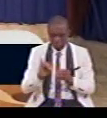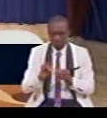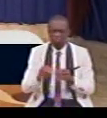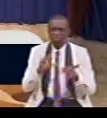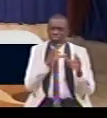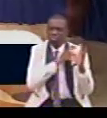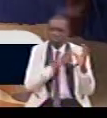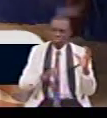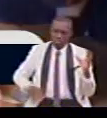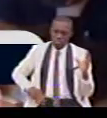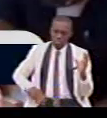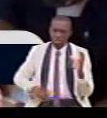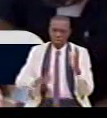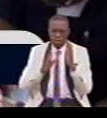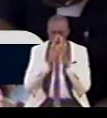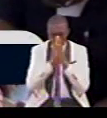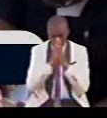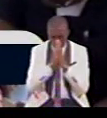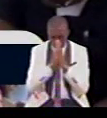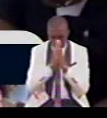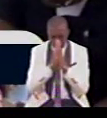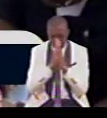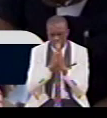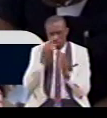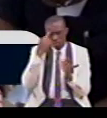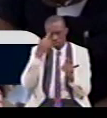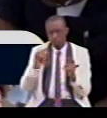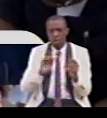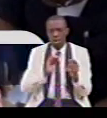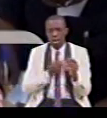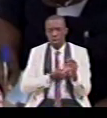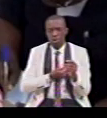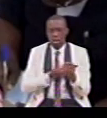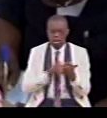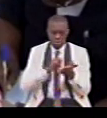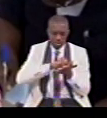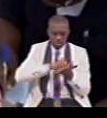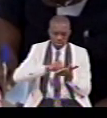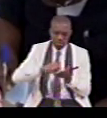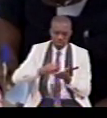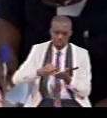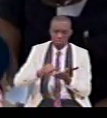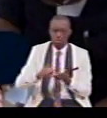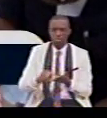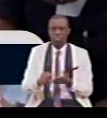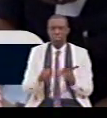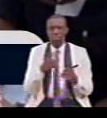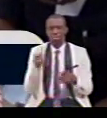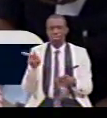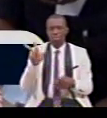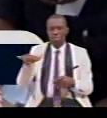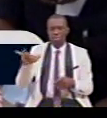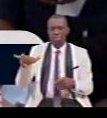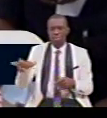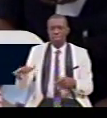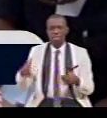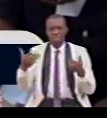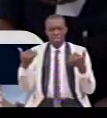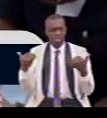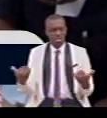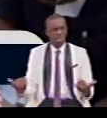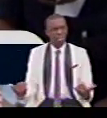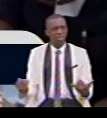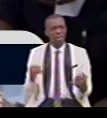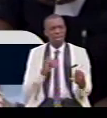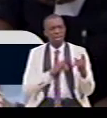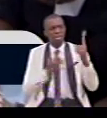supplication for our sanctification look at verse 13 again he says and now come